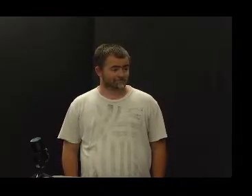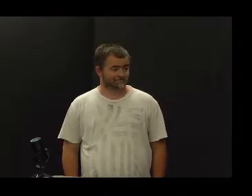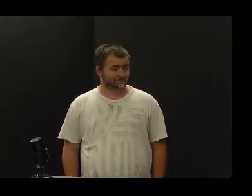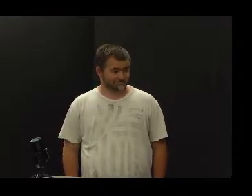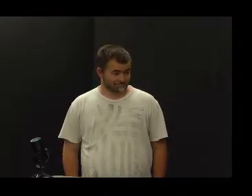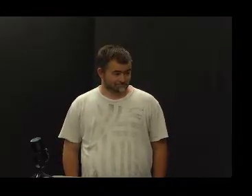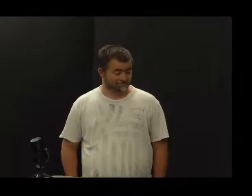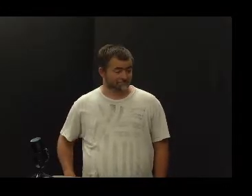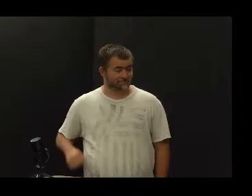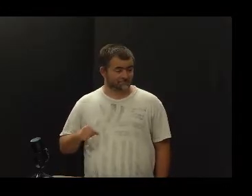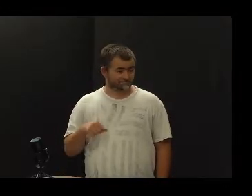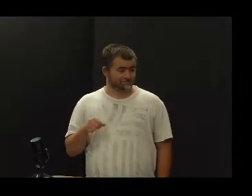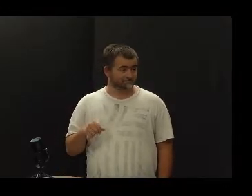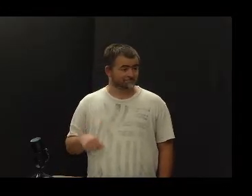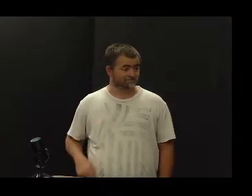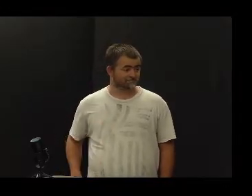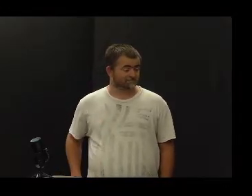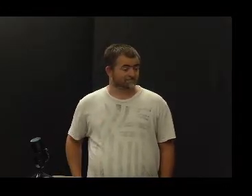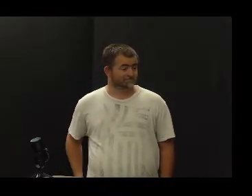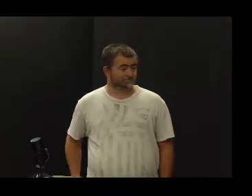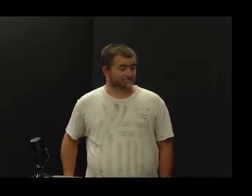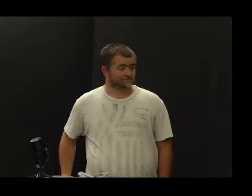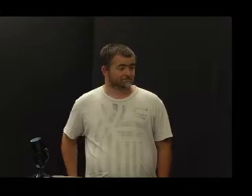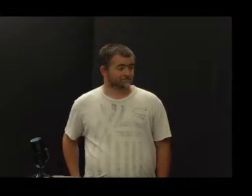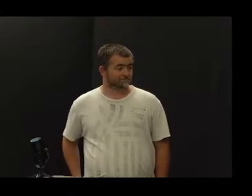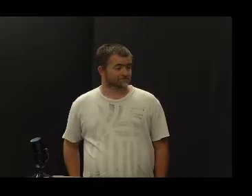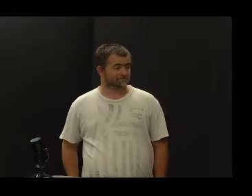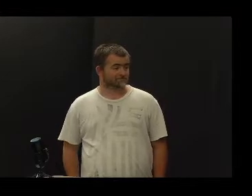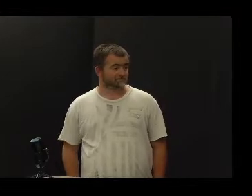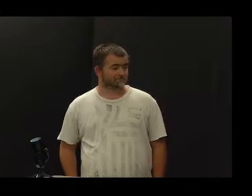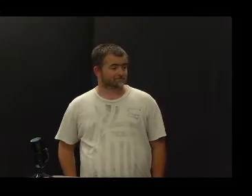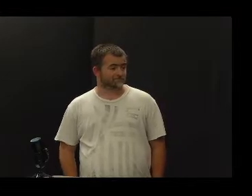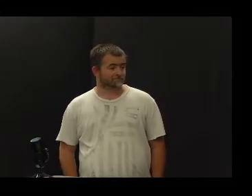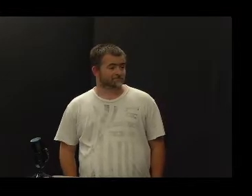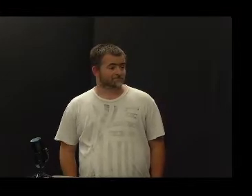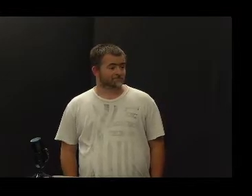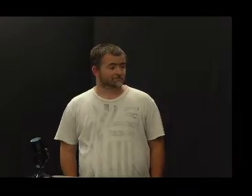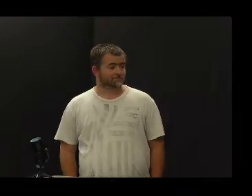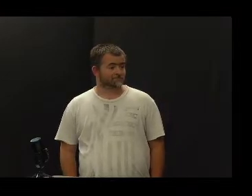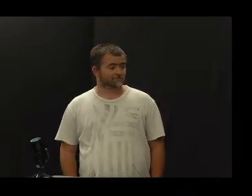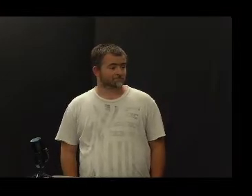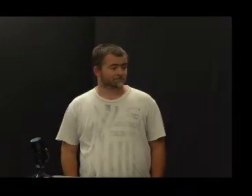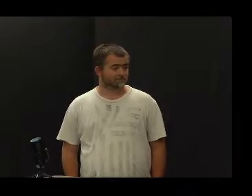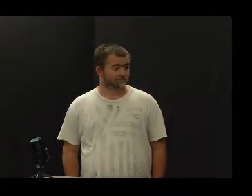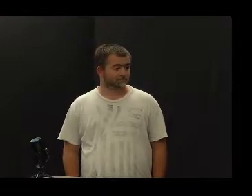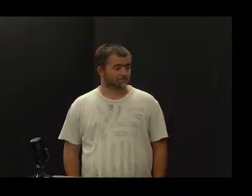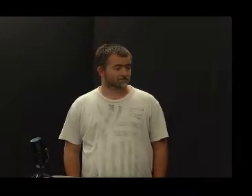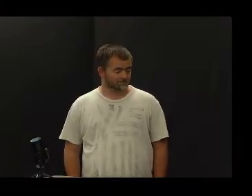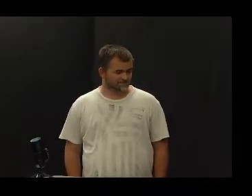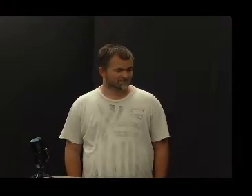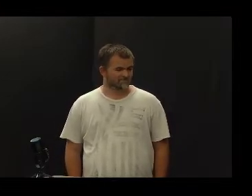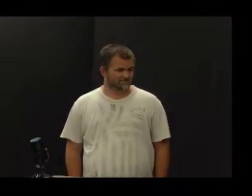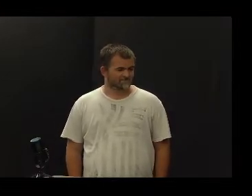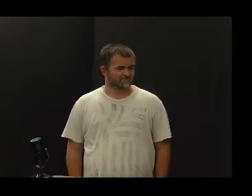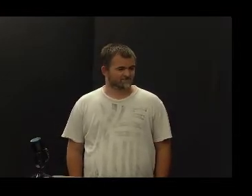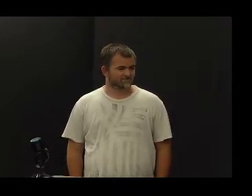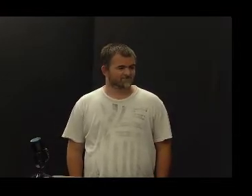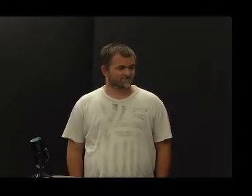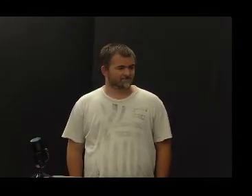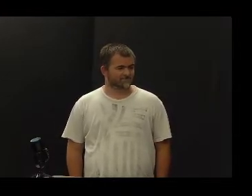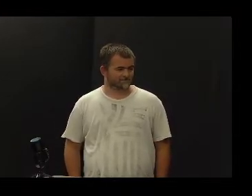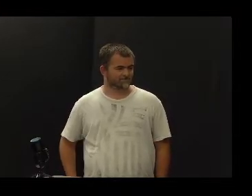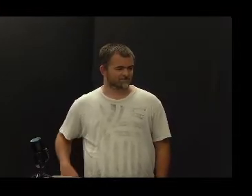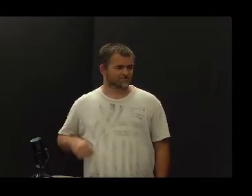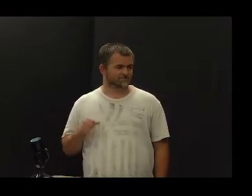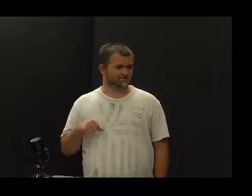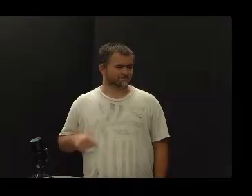having a garden, hopefully this one sprouts and it takes root. And we haven't had one in so long, but having a PTO is